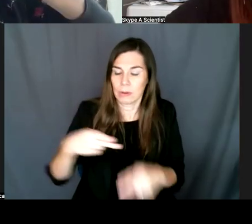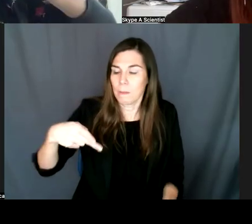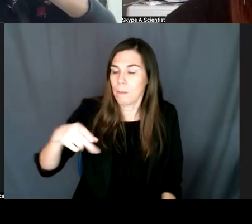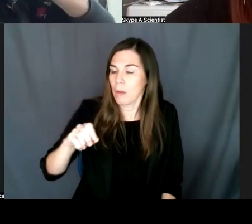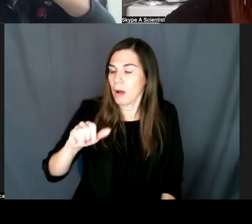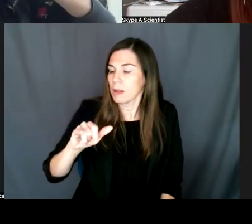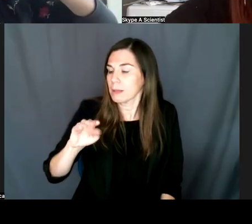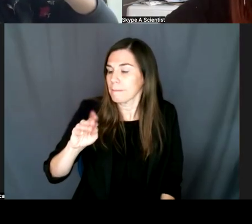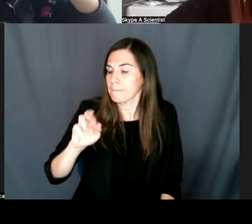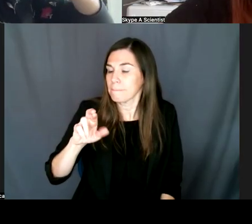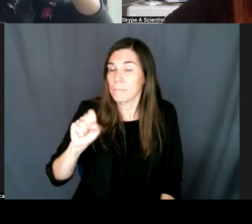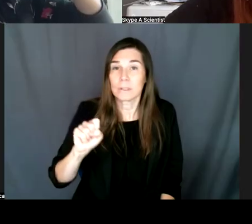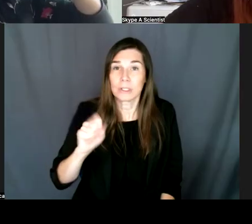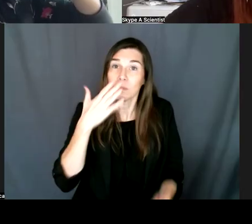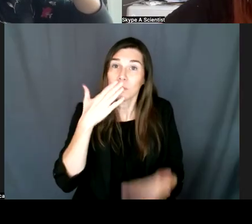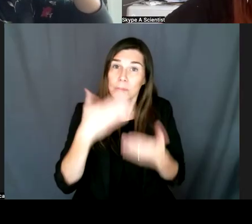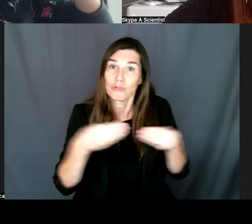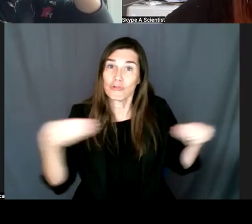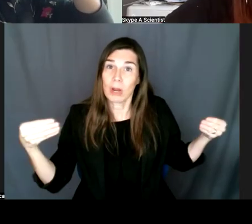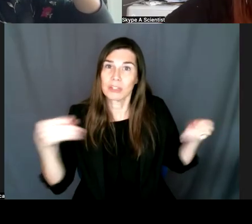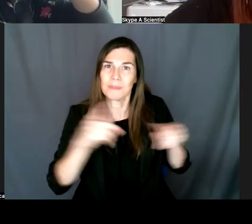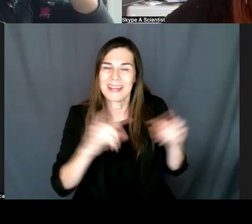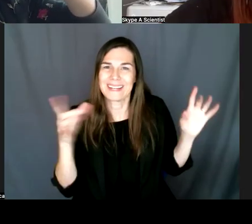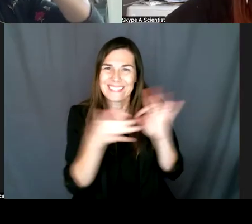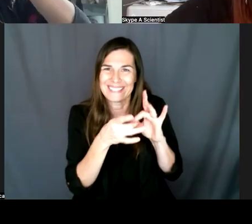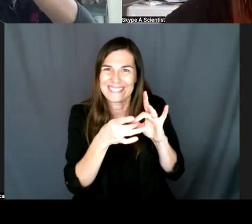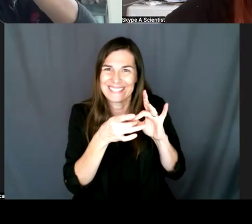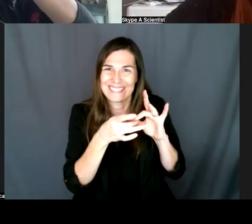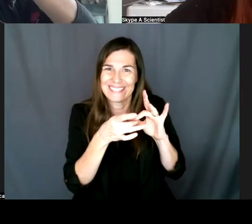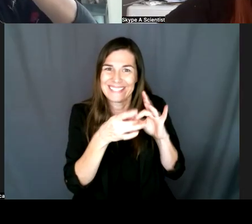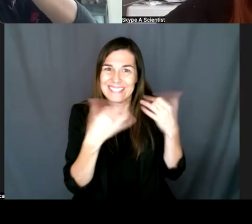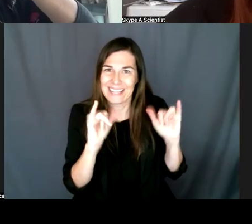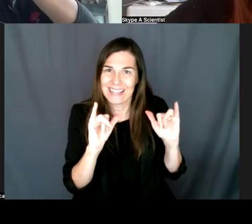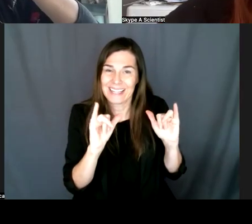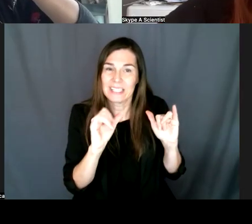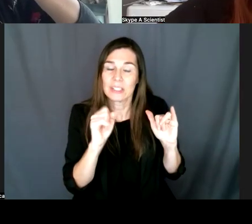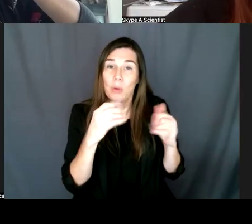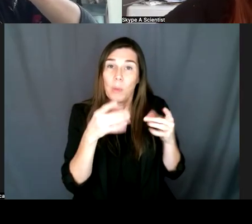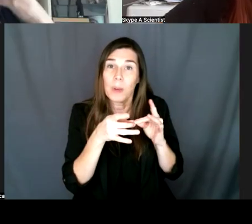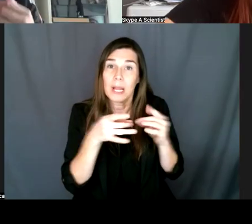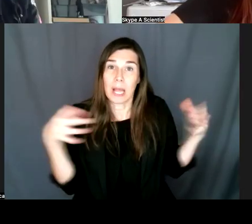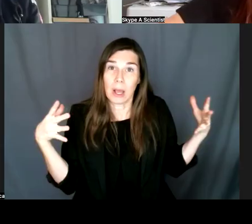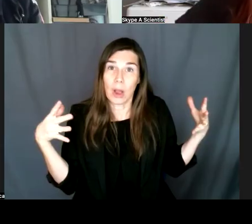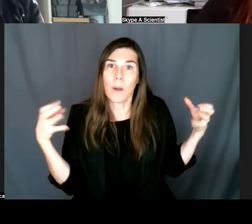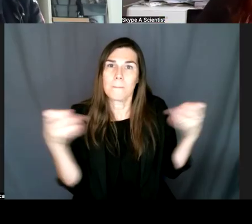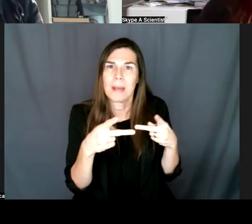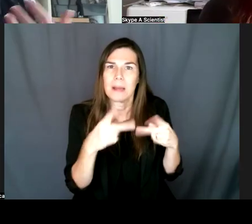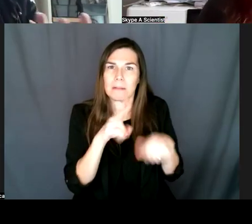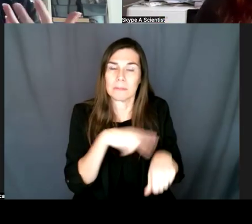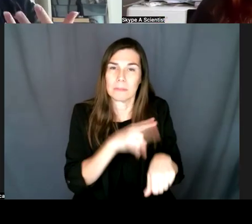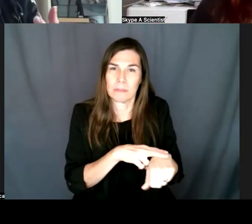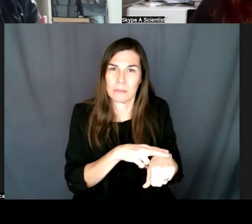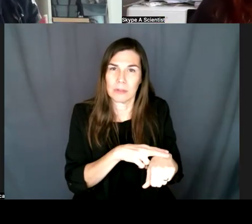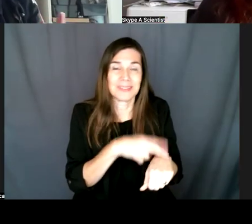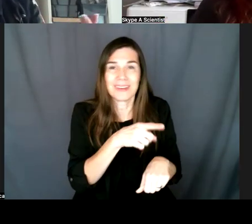good at hanging on to each other as they stretch. So then when you let go of it, they just spring back to their original position. So they